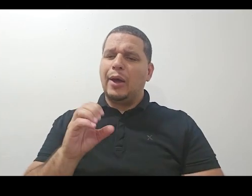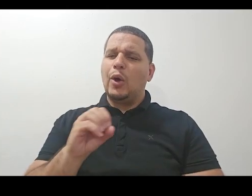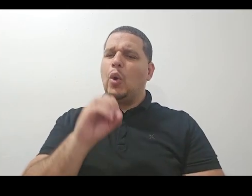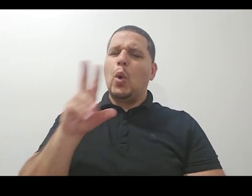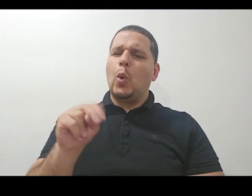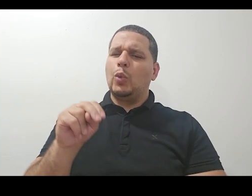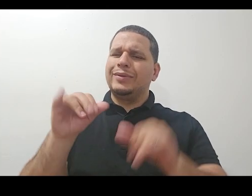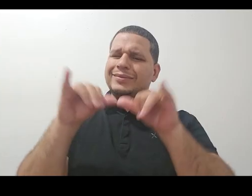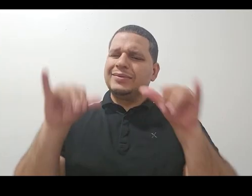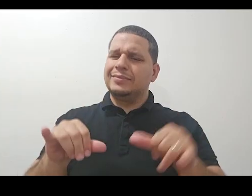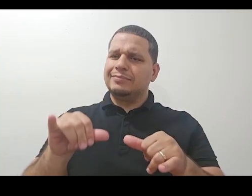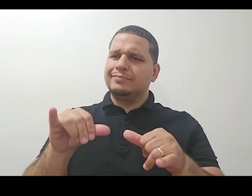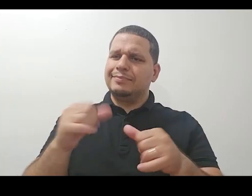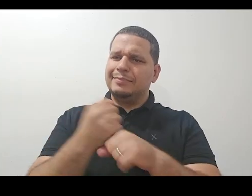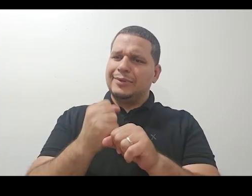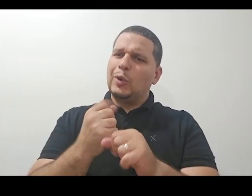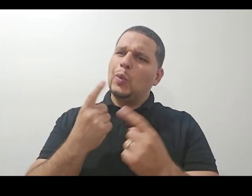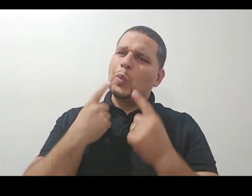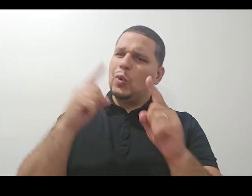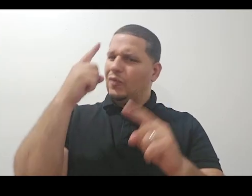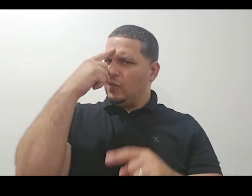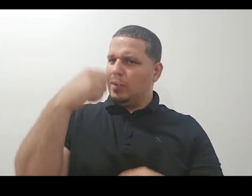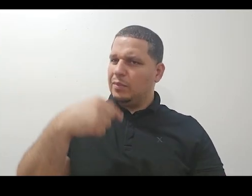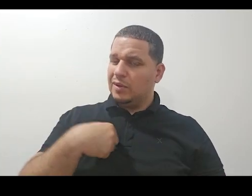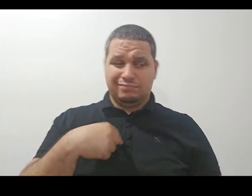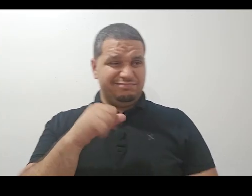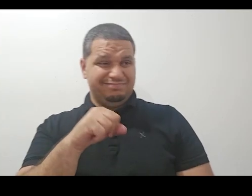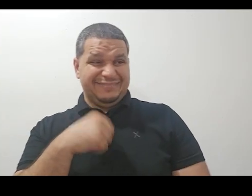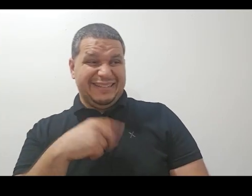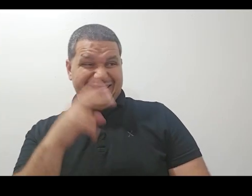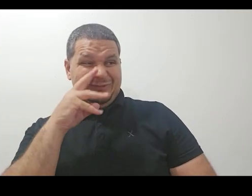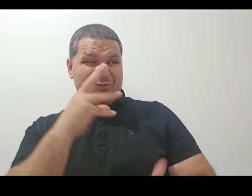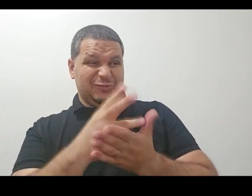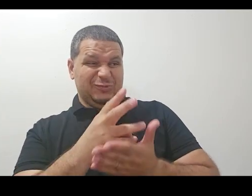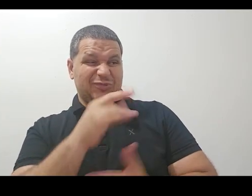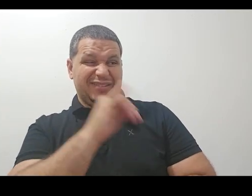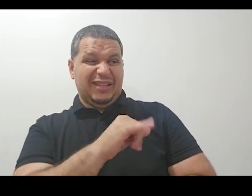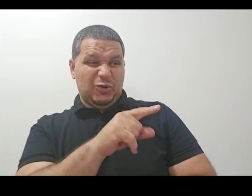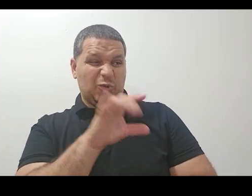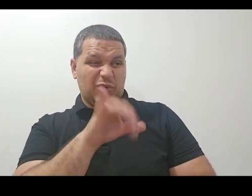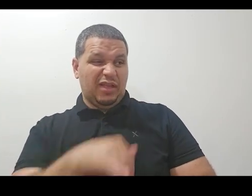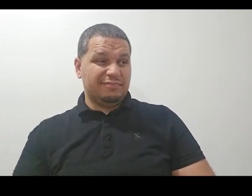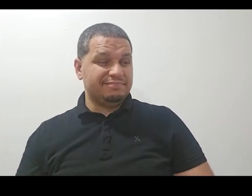Yeah, I see that too. You definitely do that one.